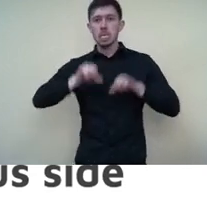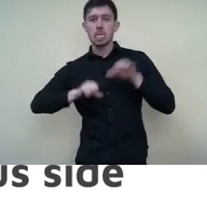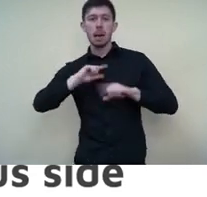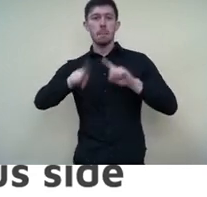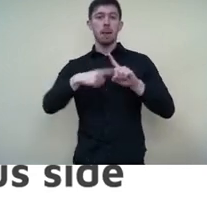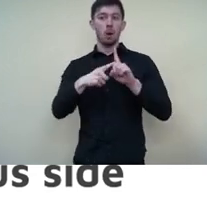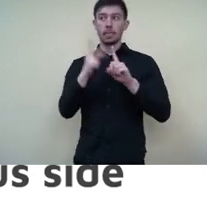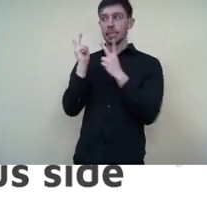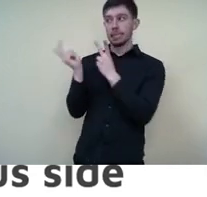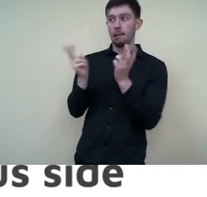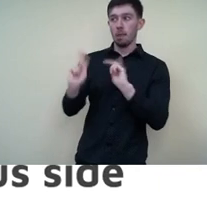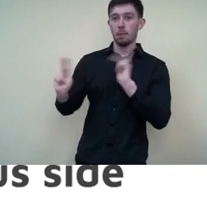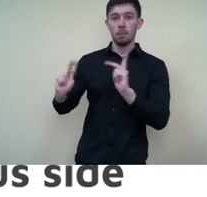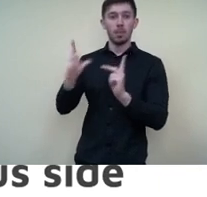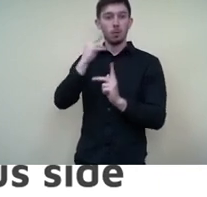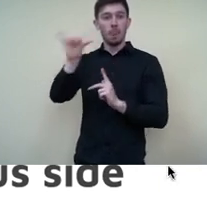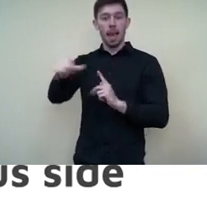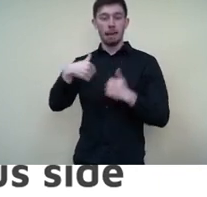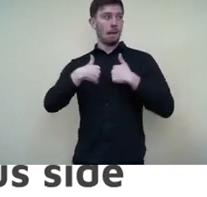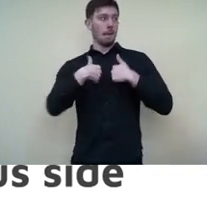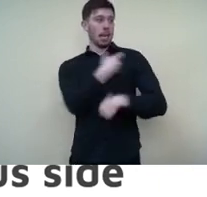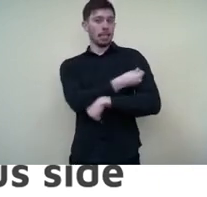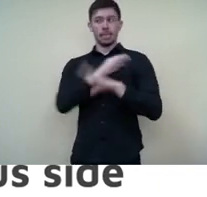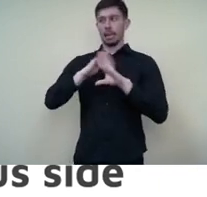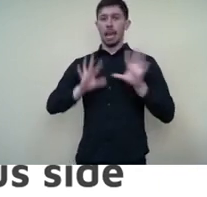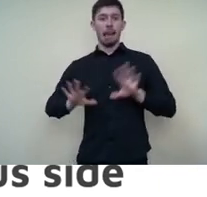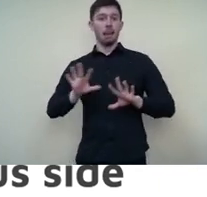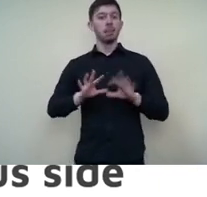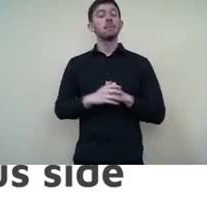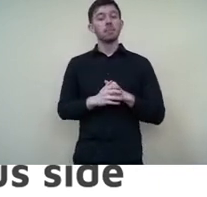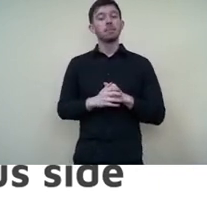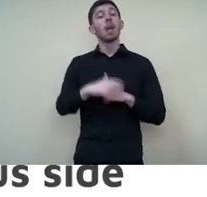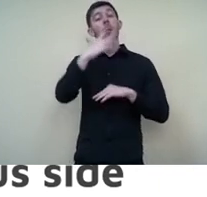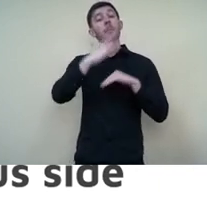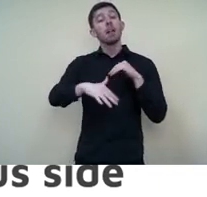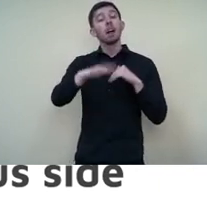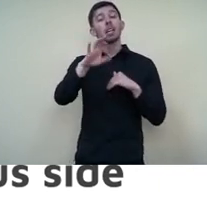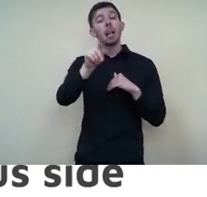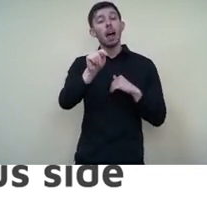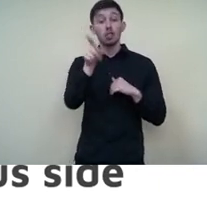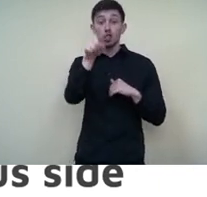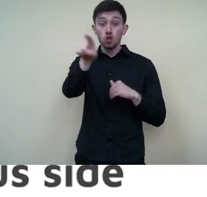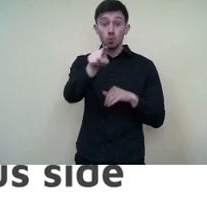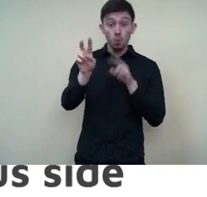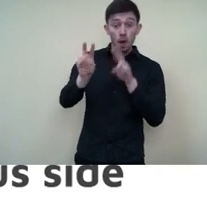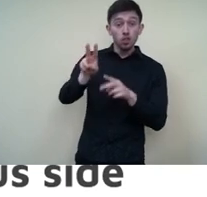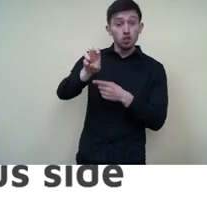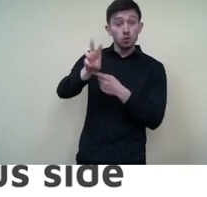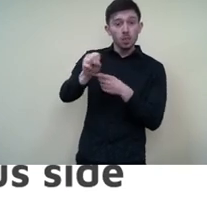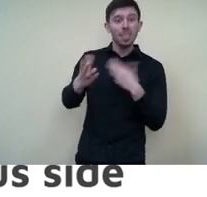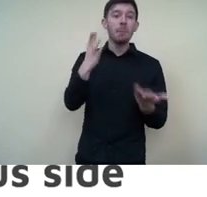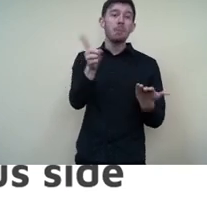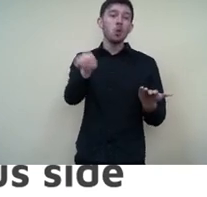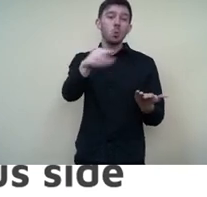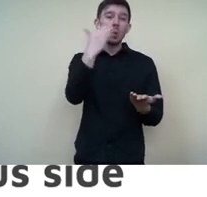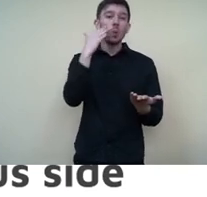vaccine. And so the second side effect that I'm really excited to talk about today are the blood clots. And so if you guys have been keeping up with the news, you may have known